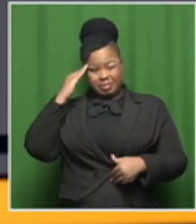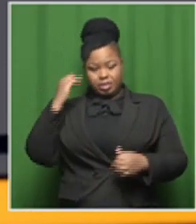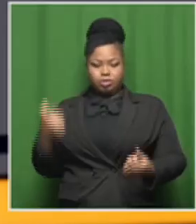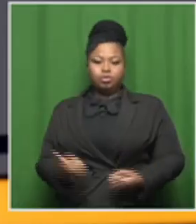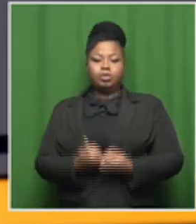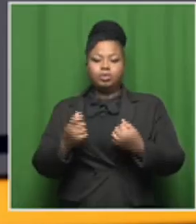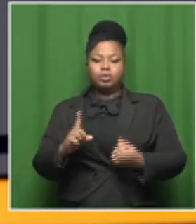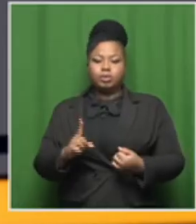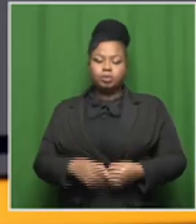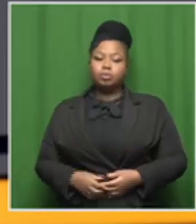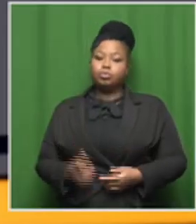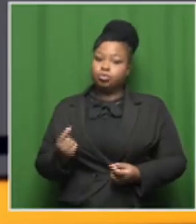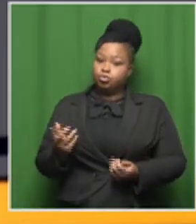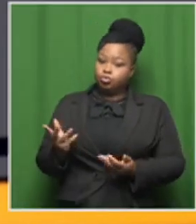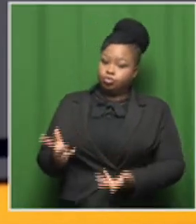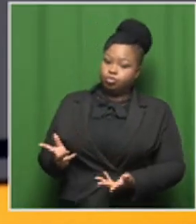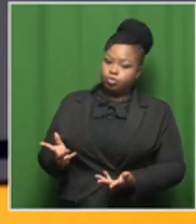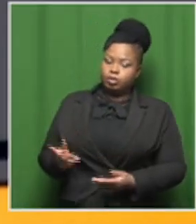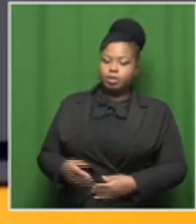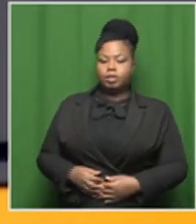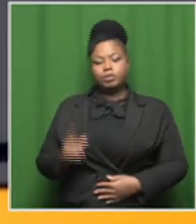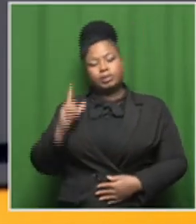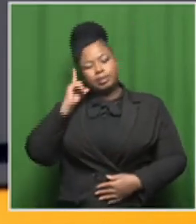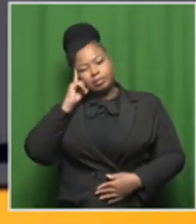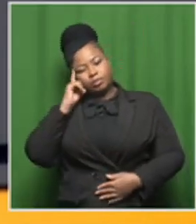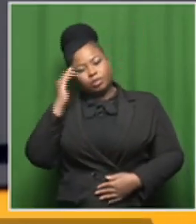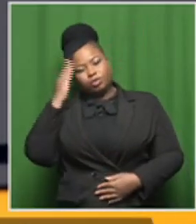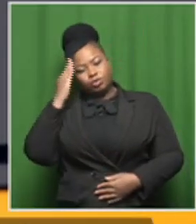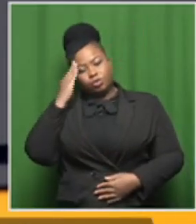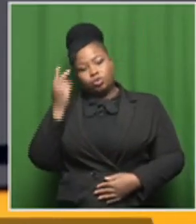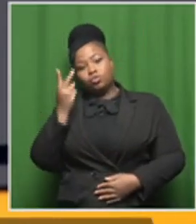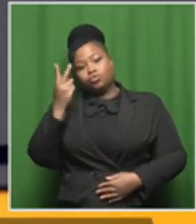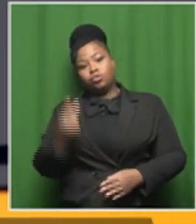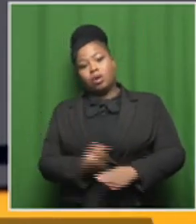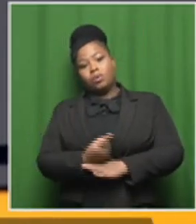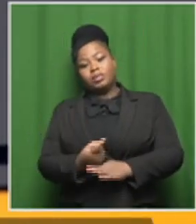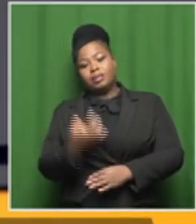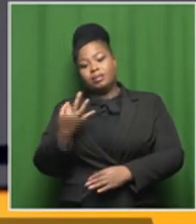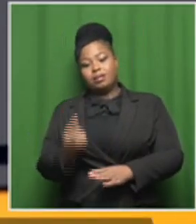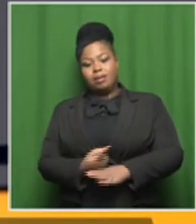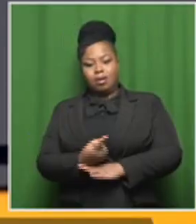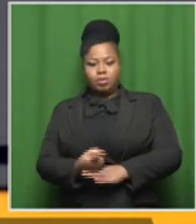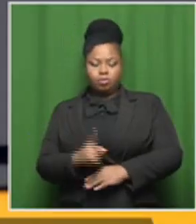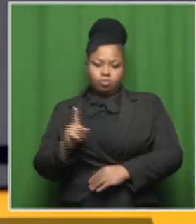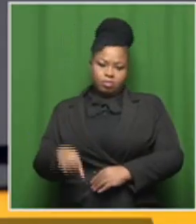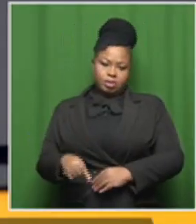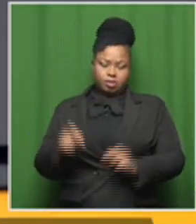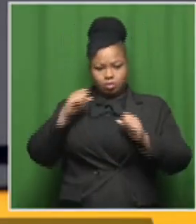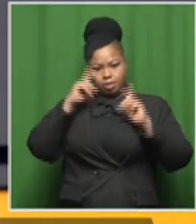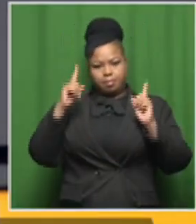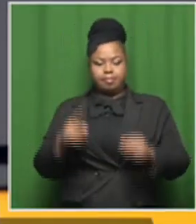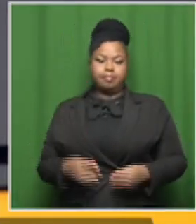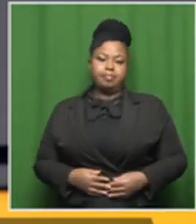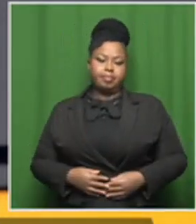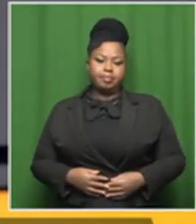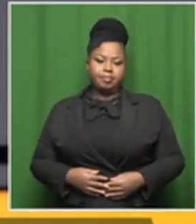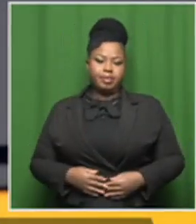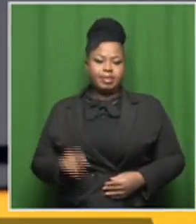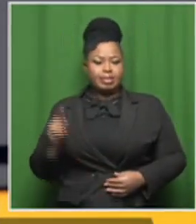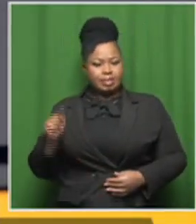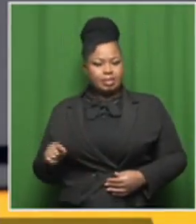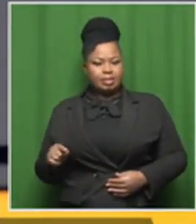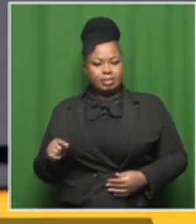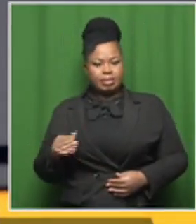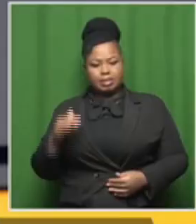you do that, and then you go to bed knowing that, listen, in 2 hours, in 3 hours' time, I'm going to have to get up. And that